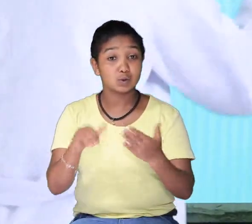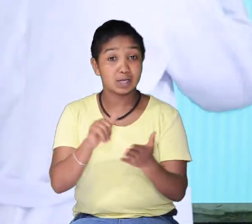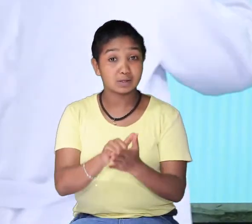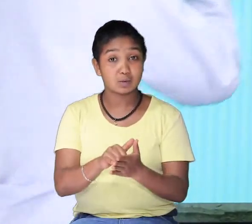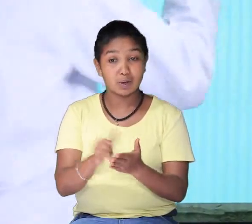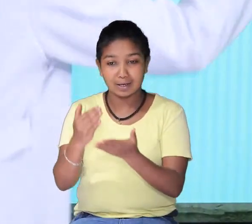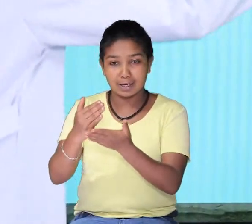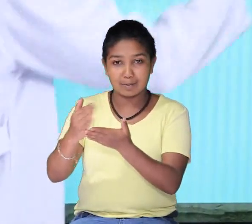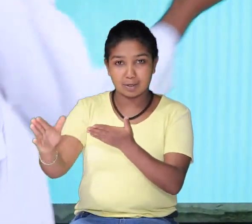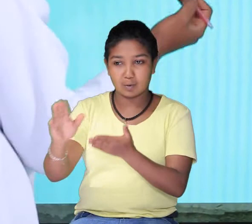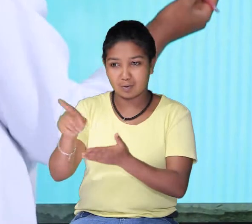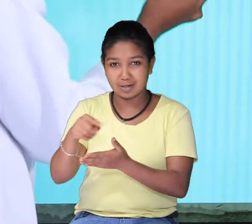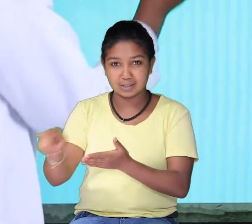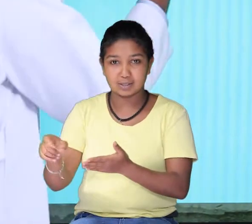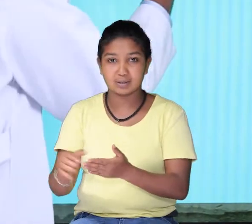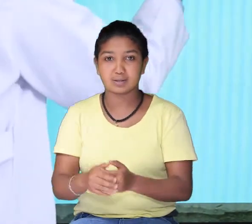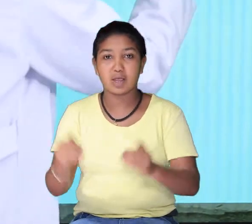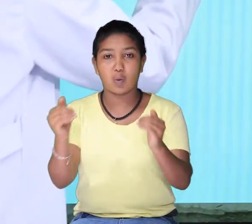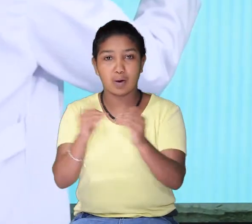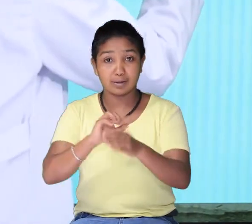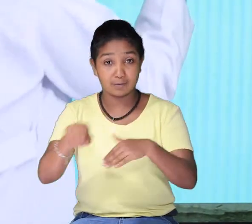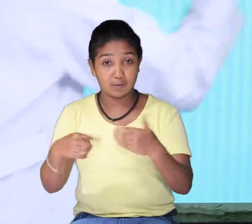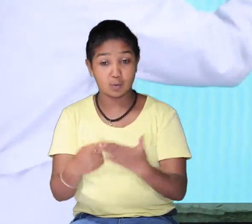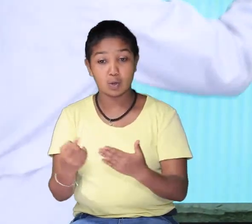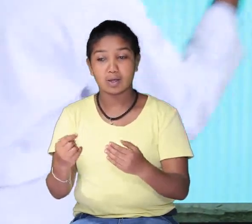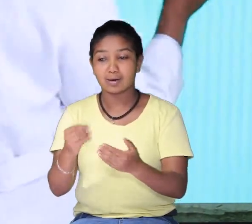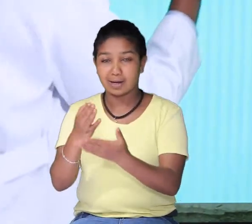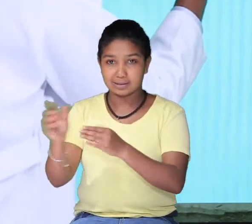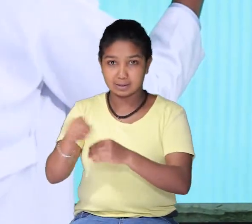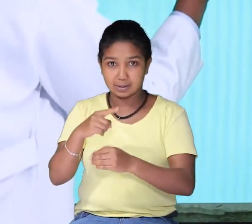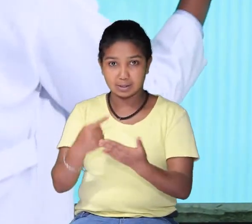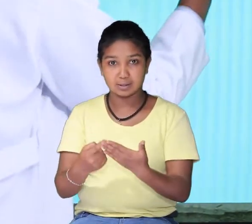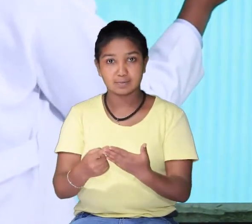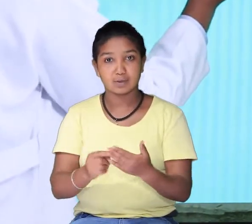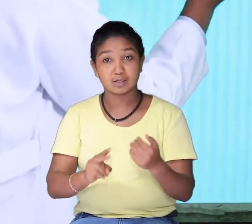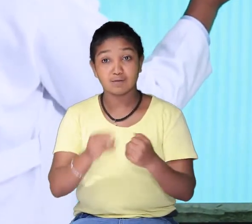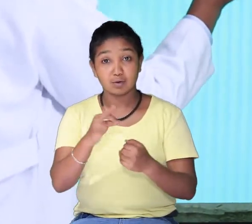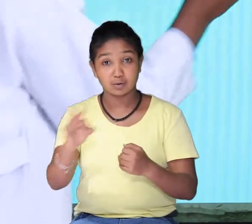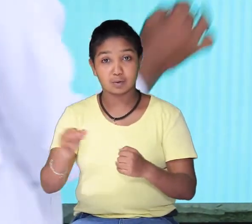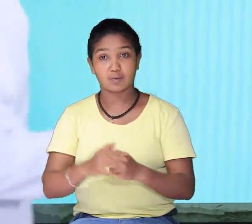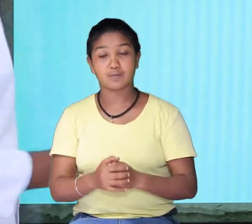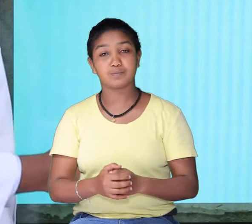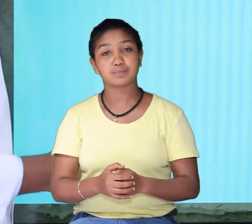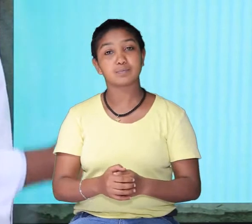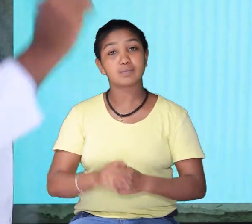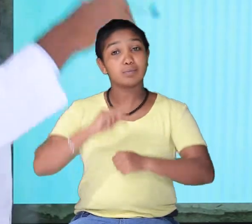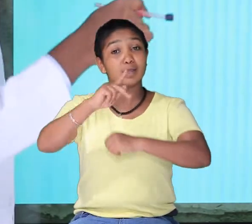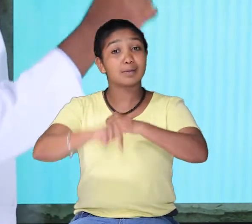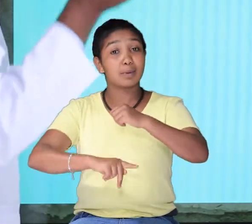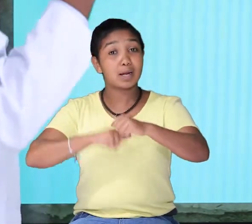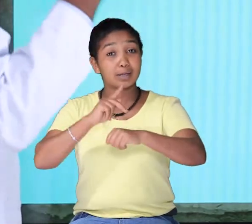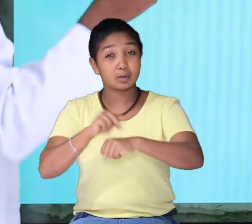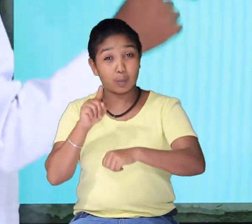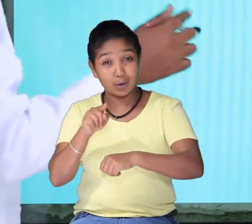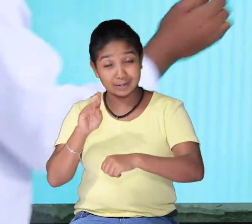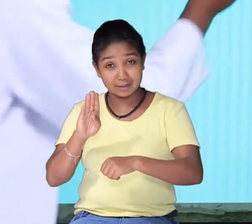we can eliminate or cancel since they are equal. So we can cancel this. The velocity of the planet at point A,